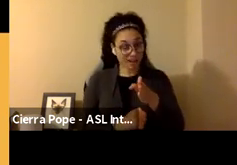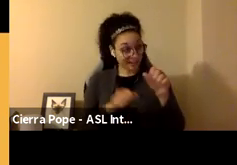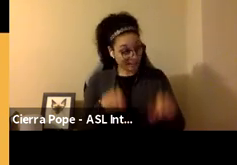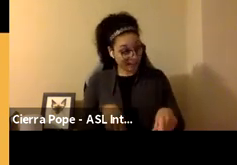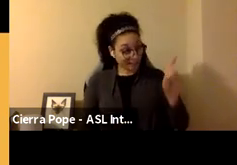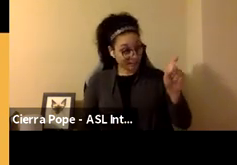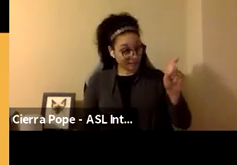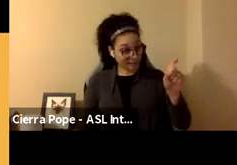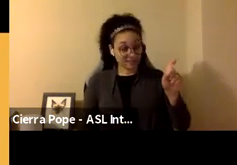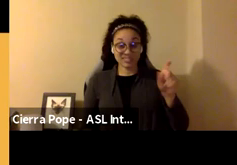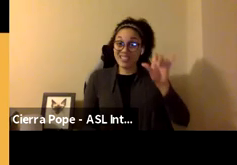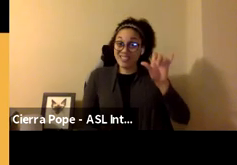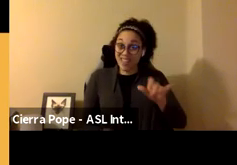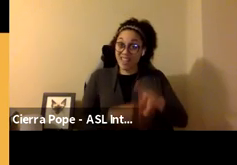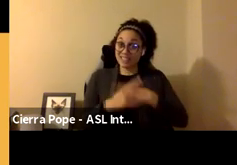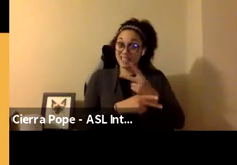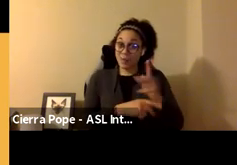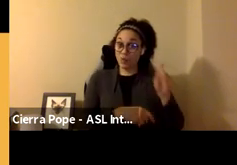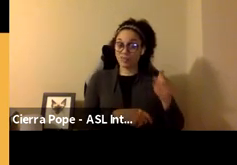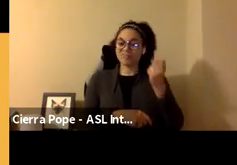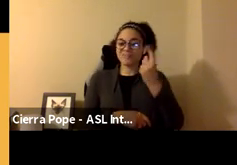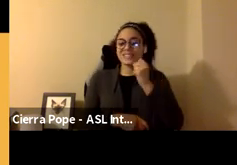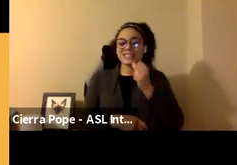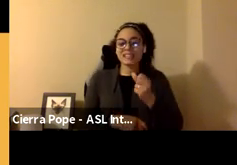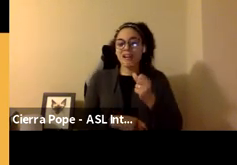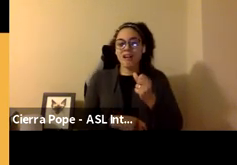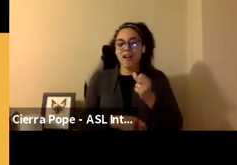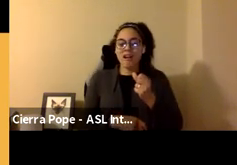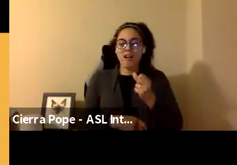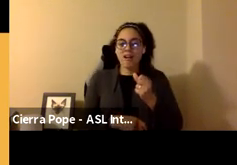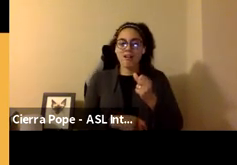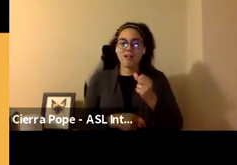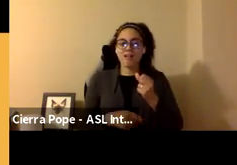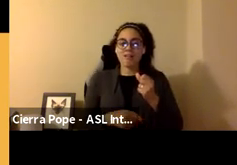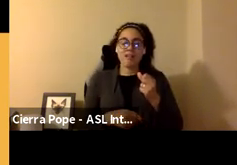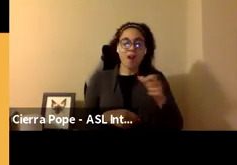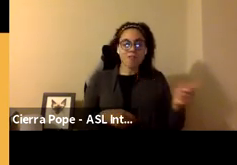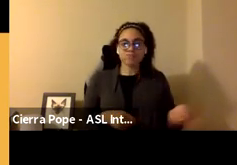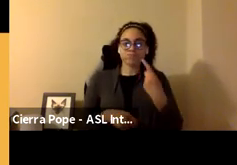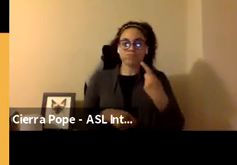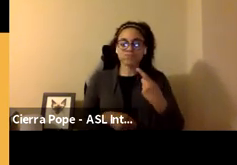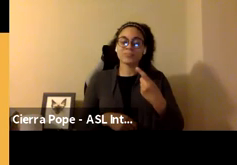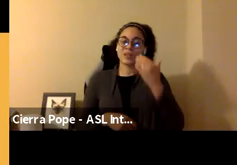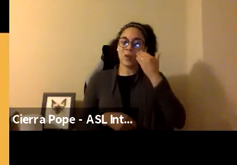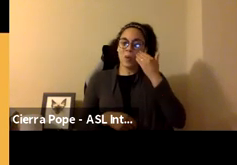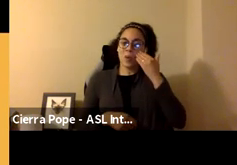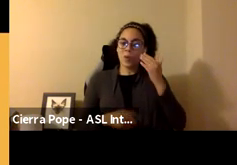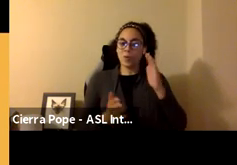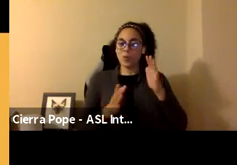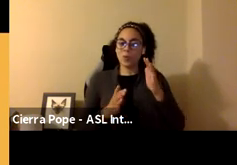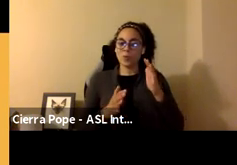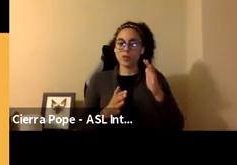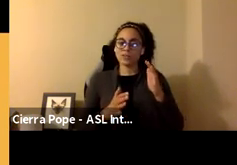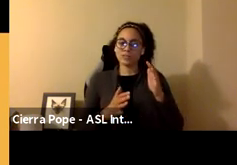of questions aren't as directive. You're giving your child a choice. They're having to think about it. And